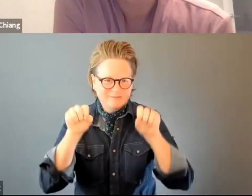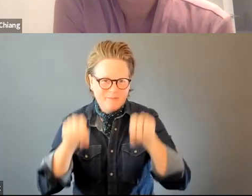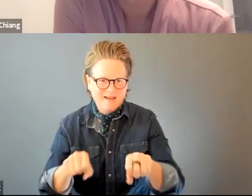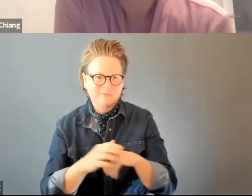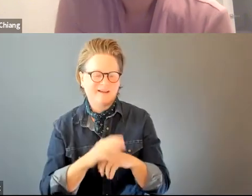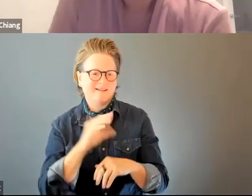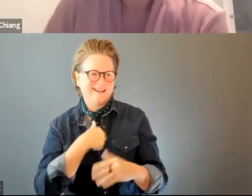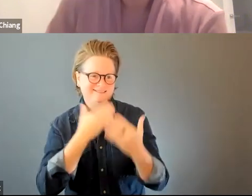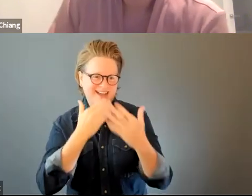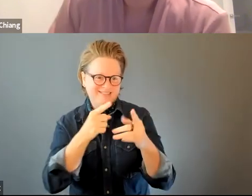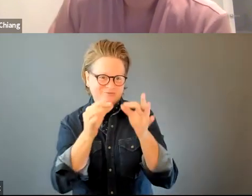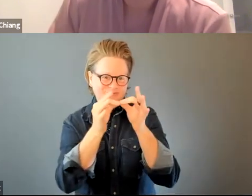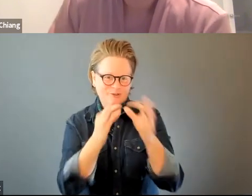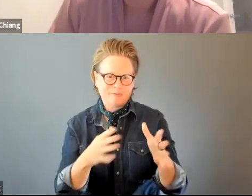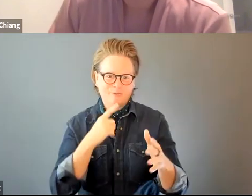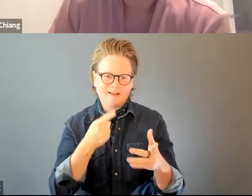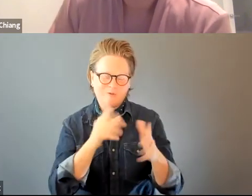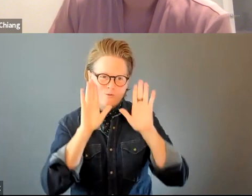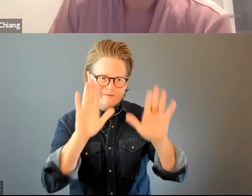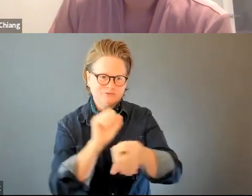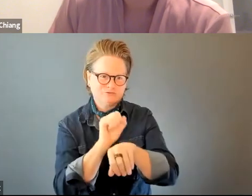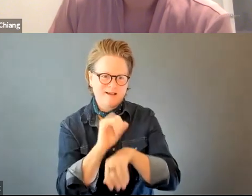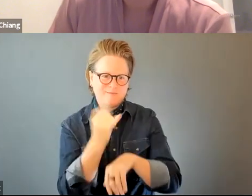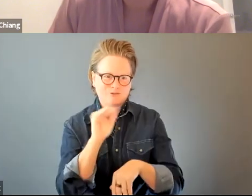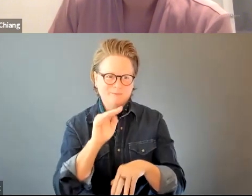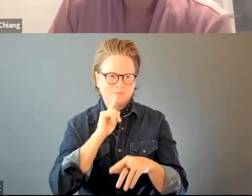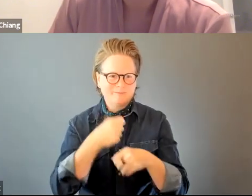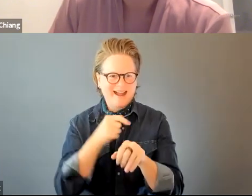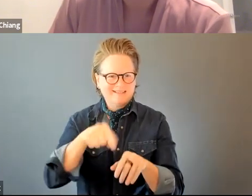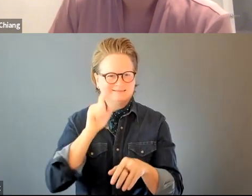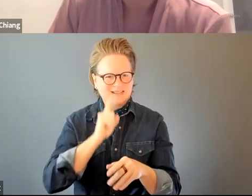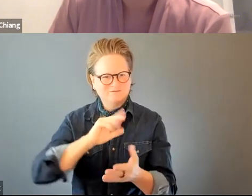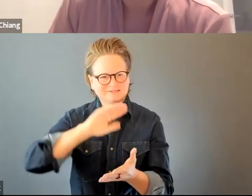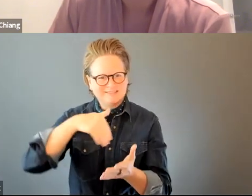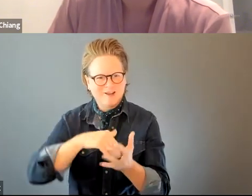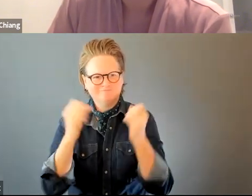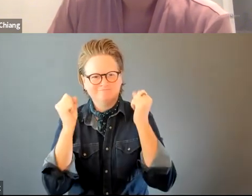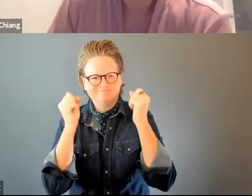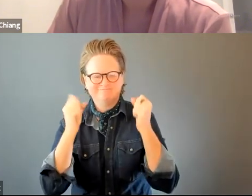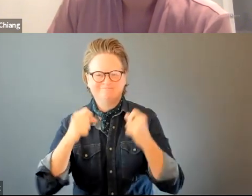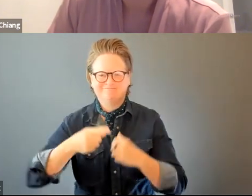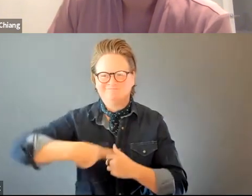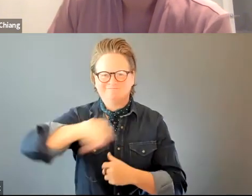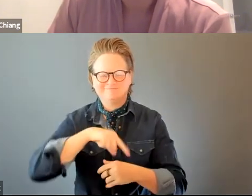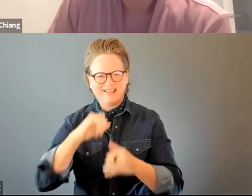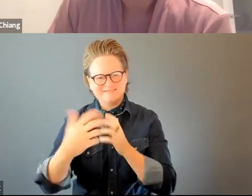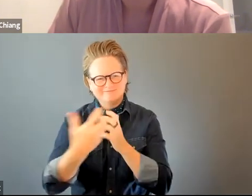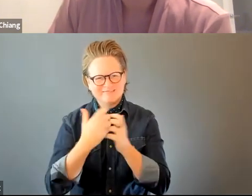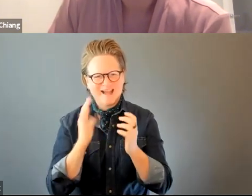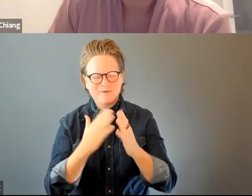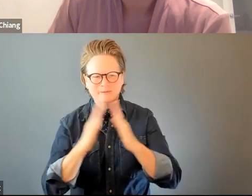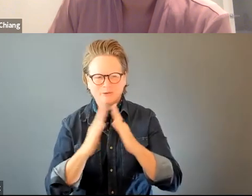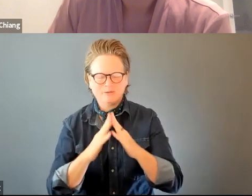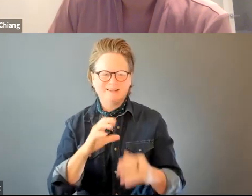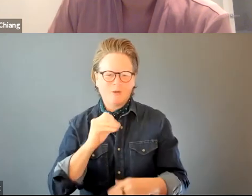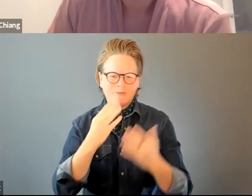everything and through the ins and outs and everything. And thank you so much for making this possible. We want to thank Jim for doing an amazing